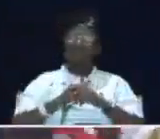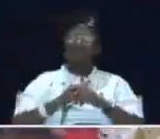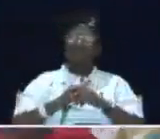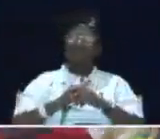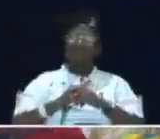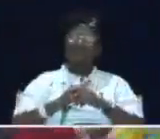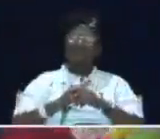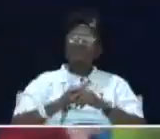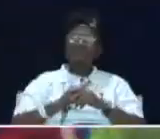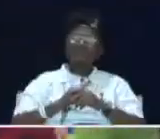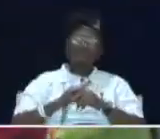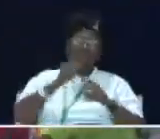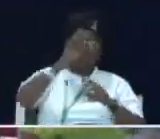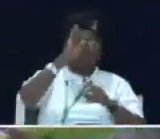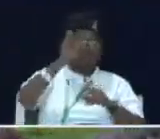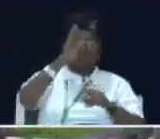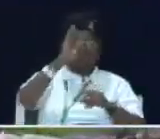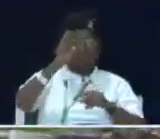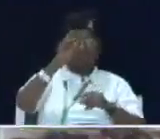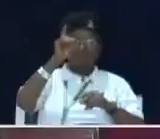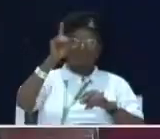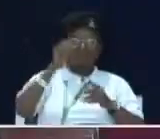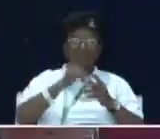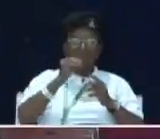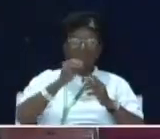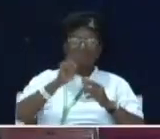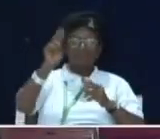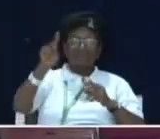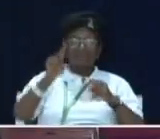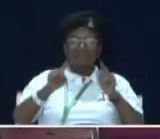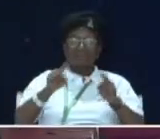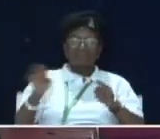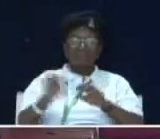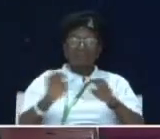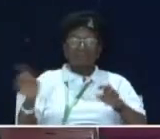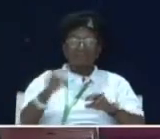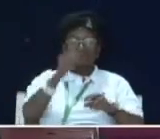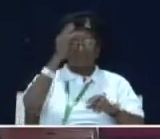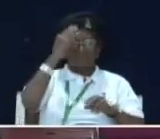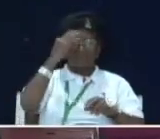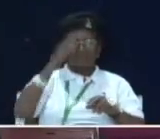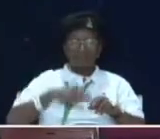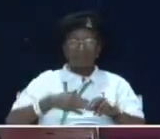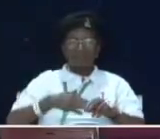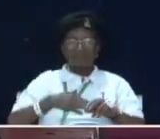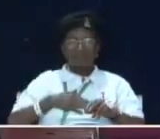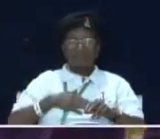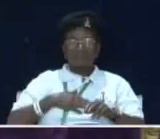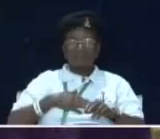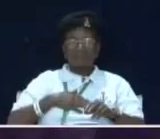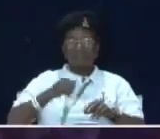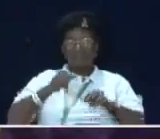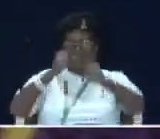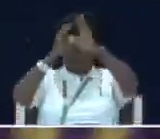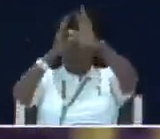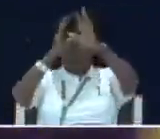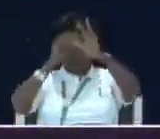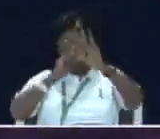I want you to shake hands with one or two people and say, do you know my Father is the Most High?